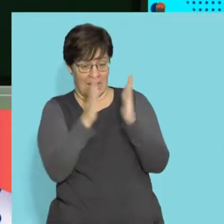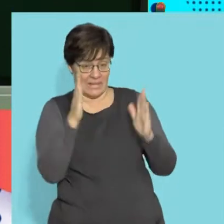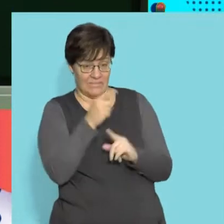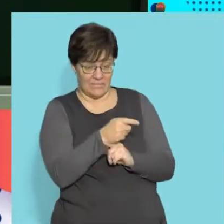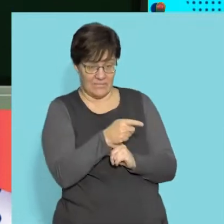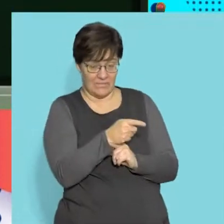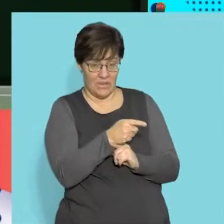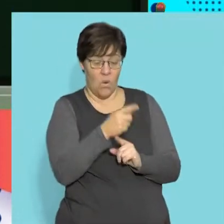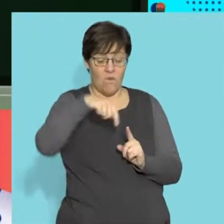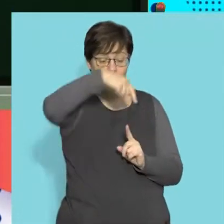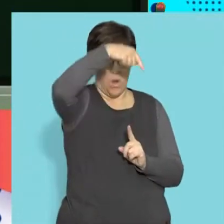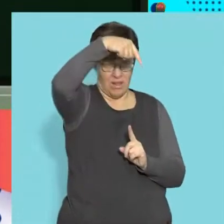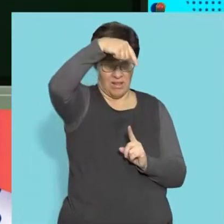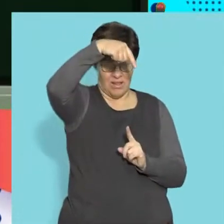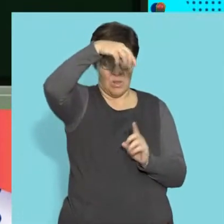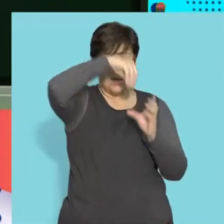of a